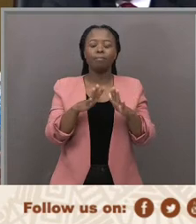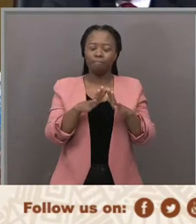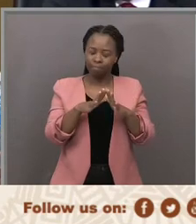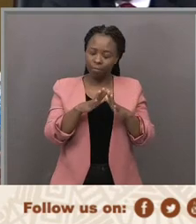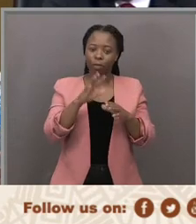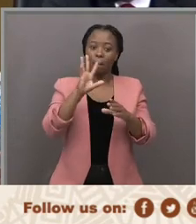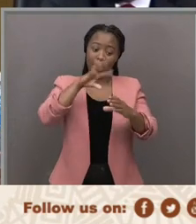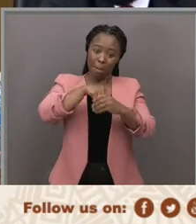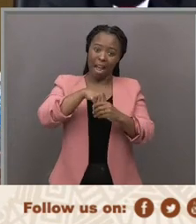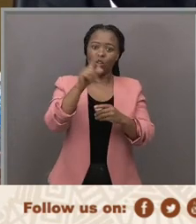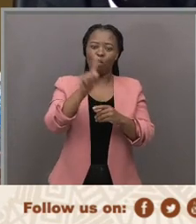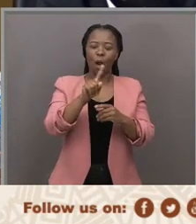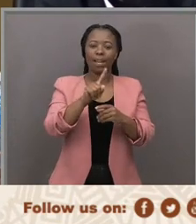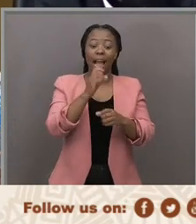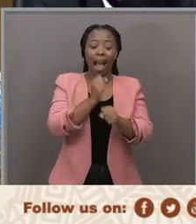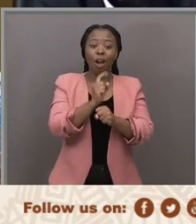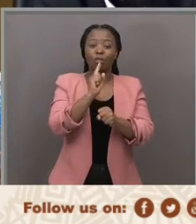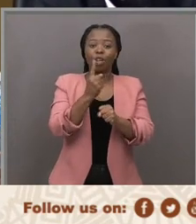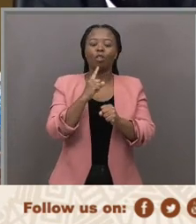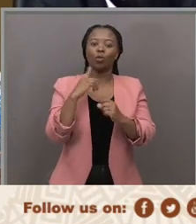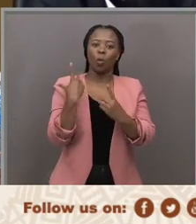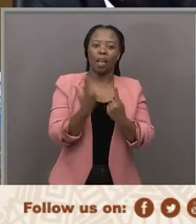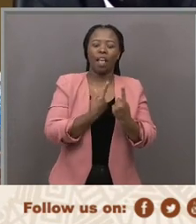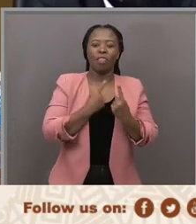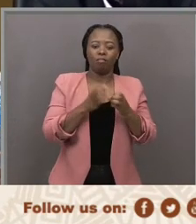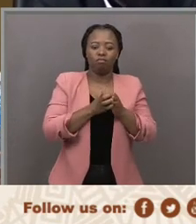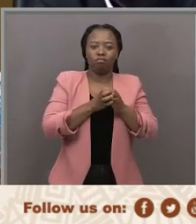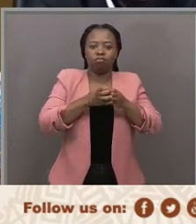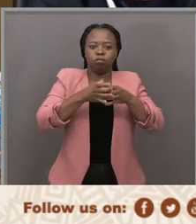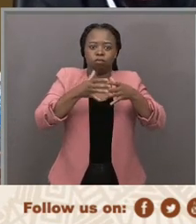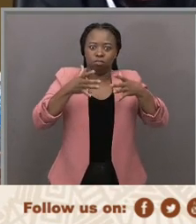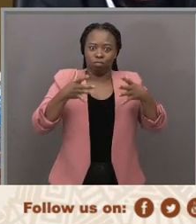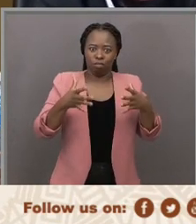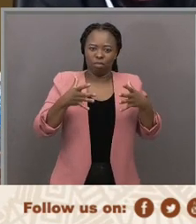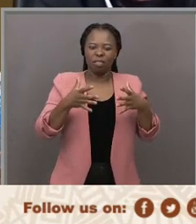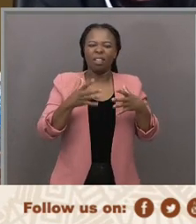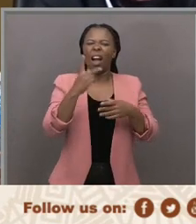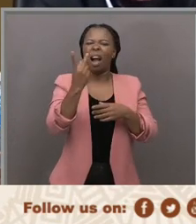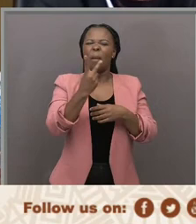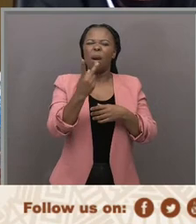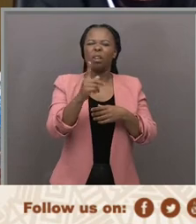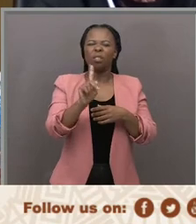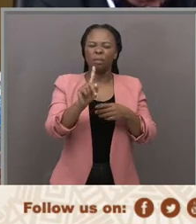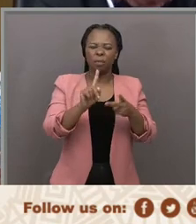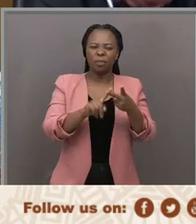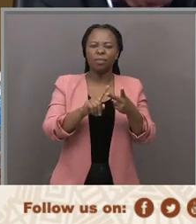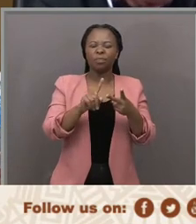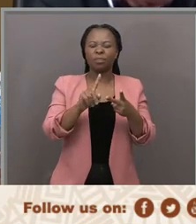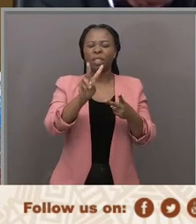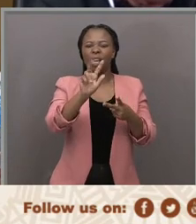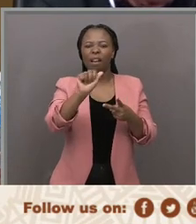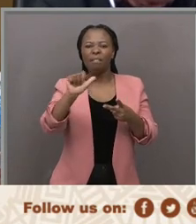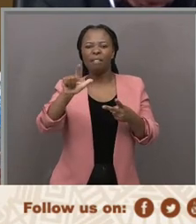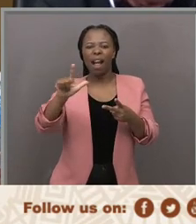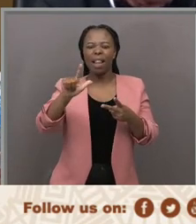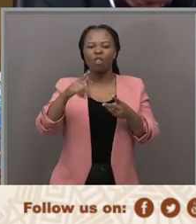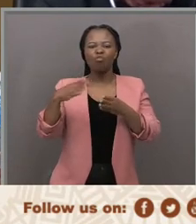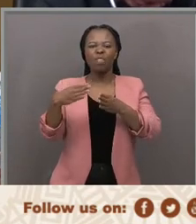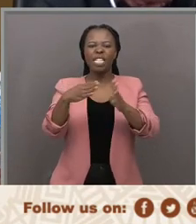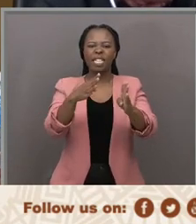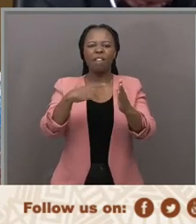Together, which you know very well, is about the Vaal River City Special Economic Zone. We are now working